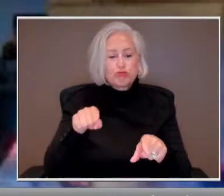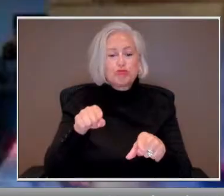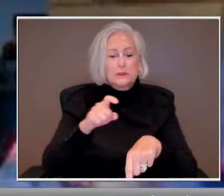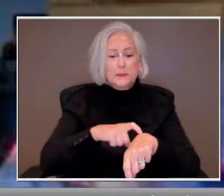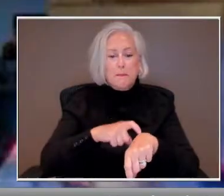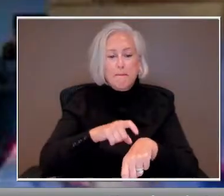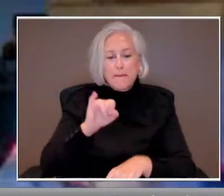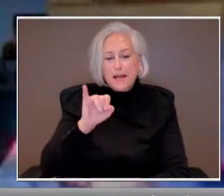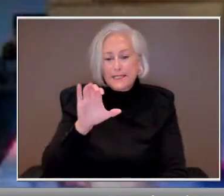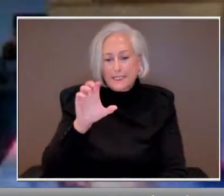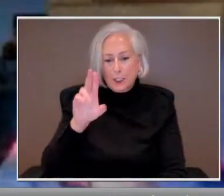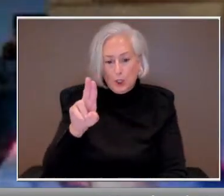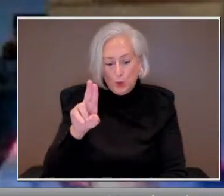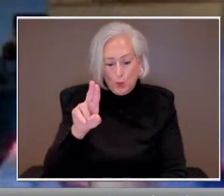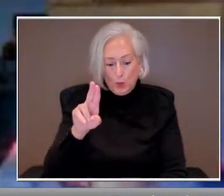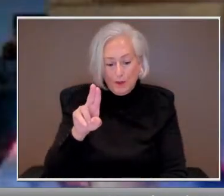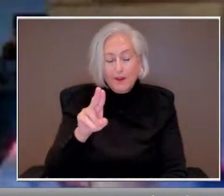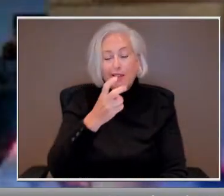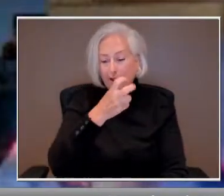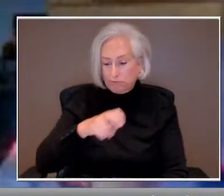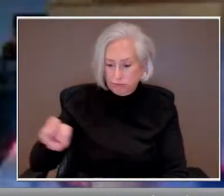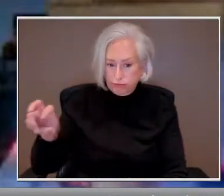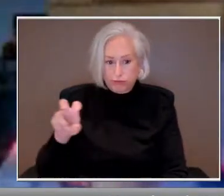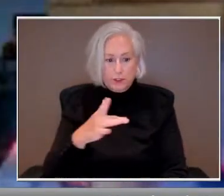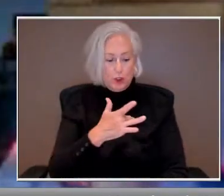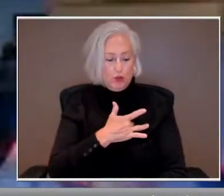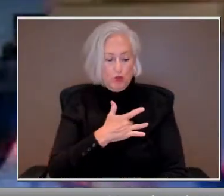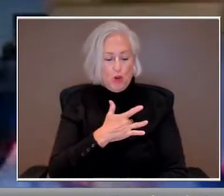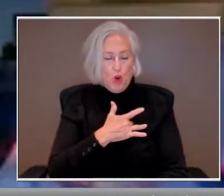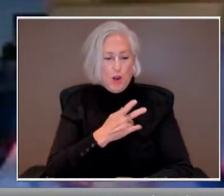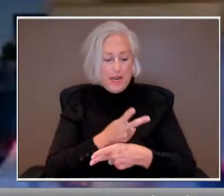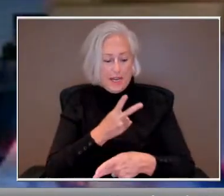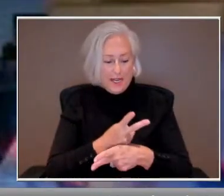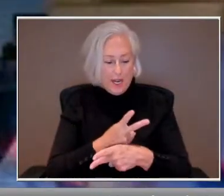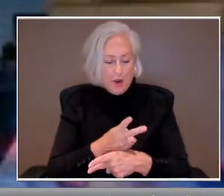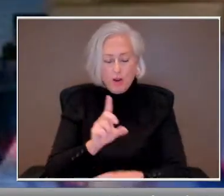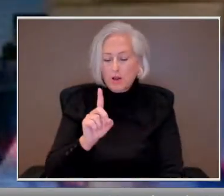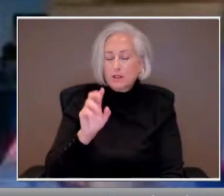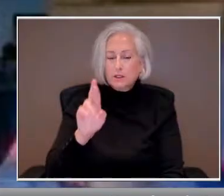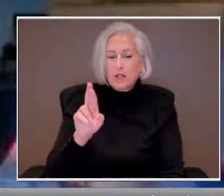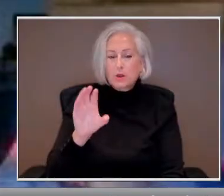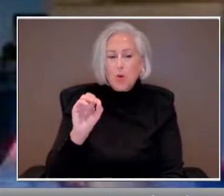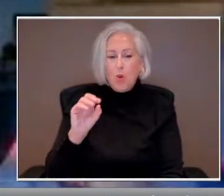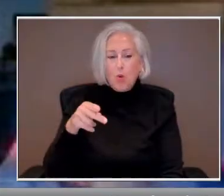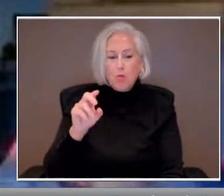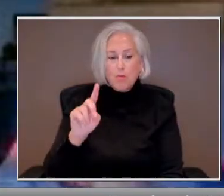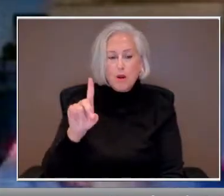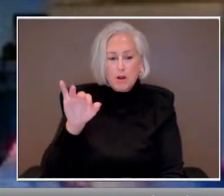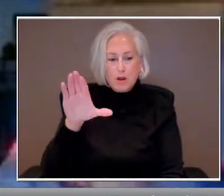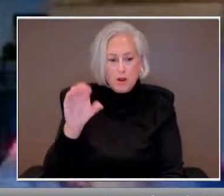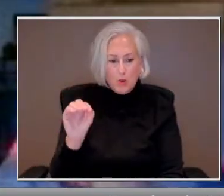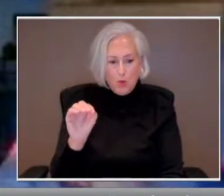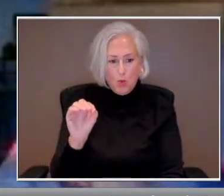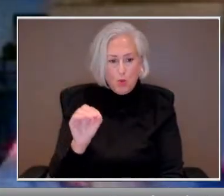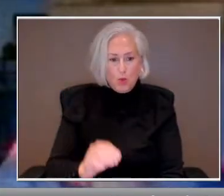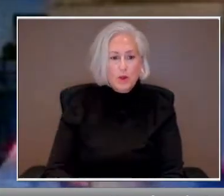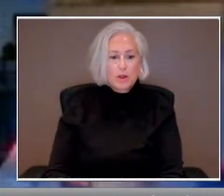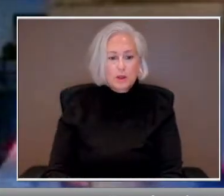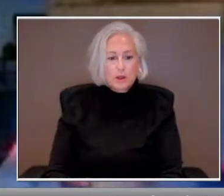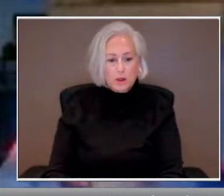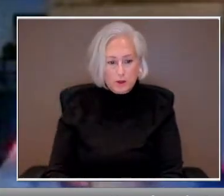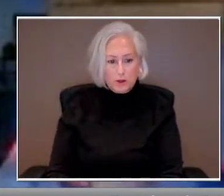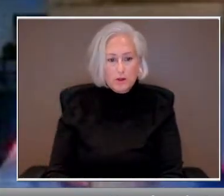to the cardiac care. And at cardiac care was Dr. Opondo. And